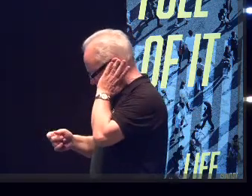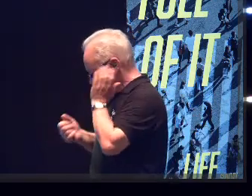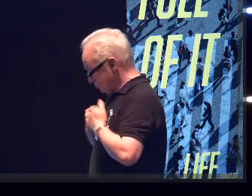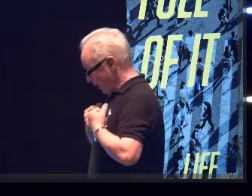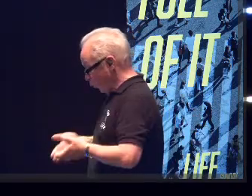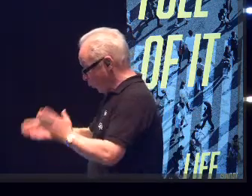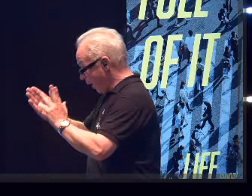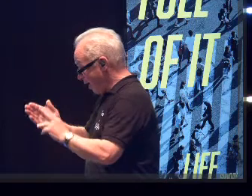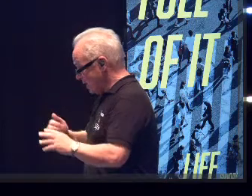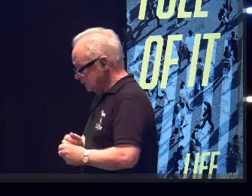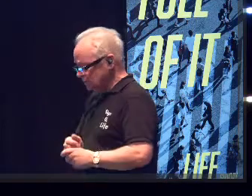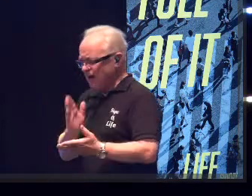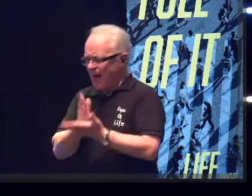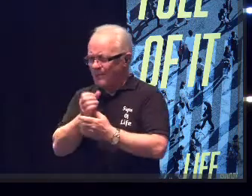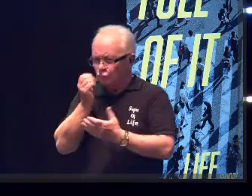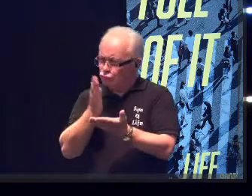And here's the real danger of this.